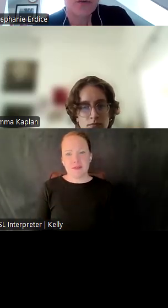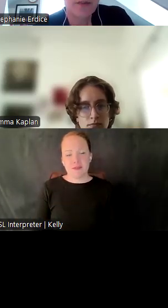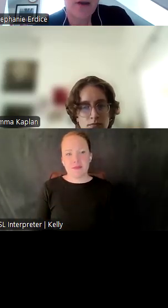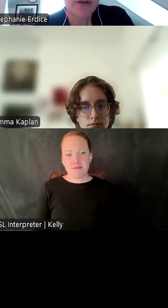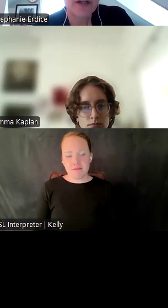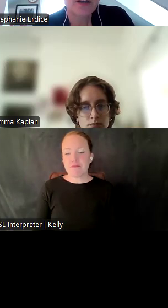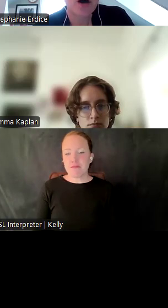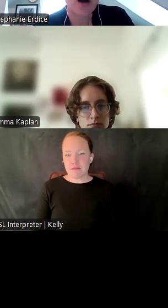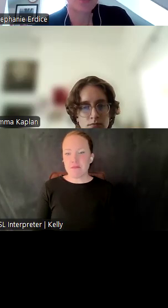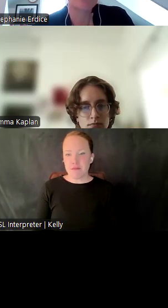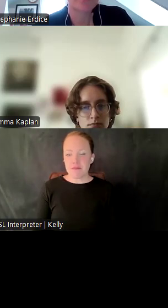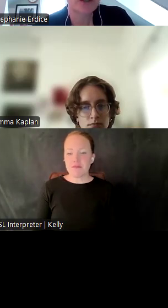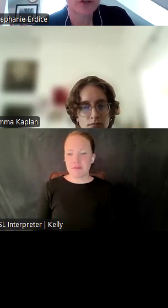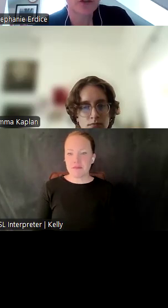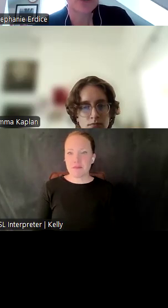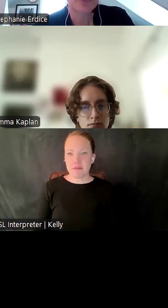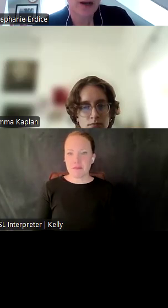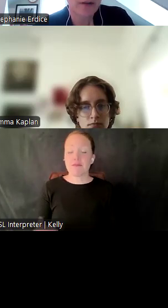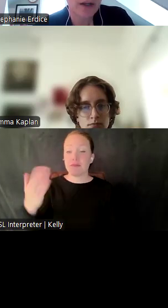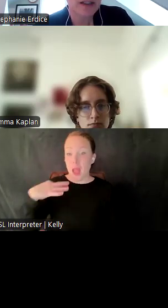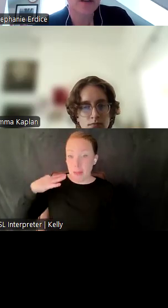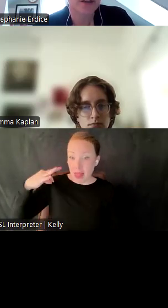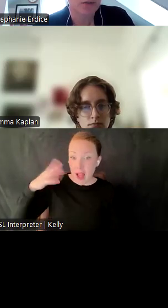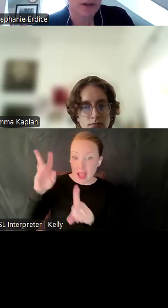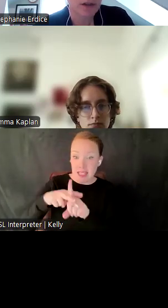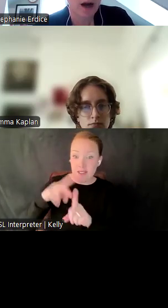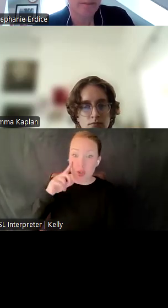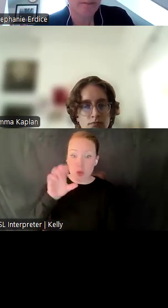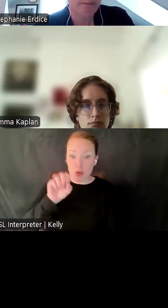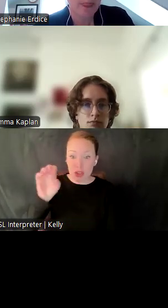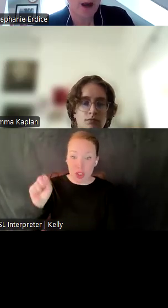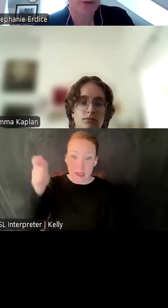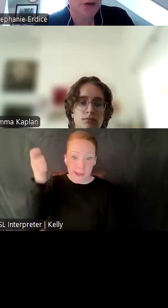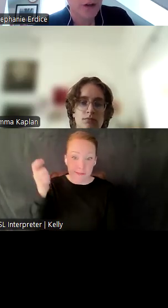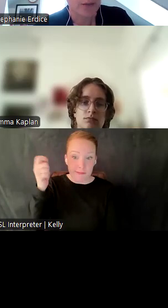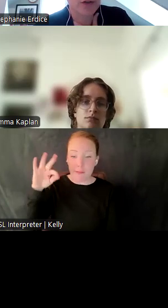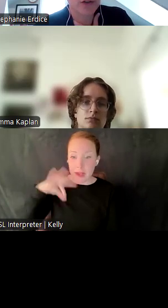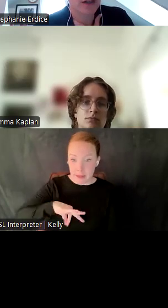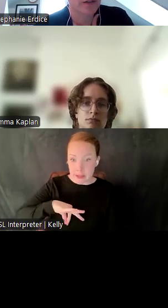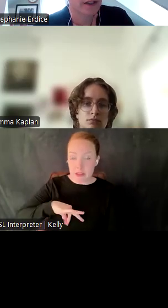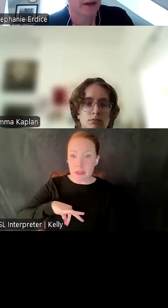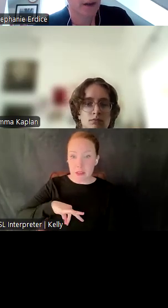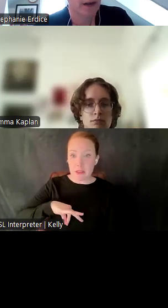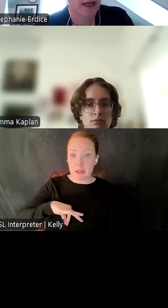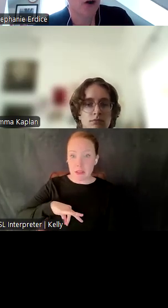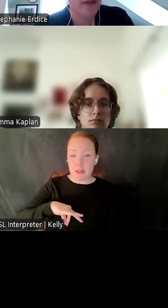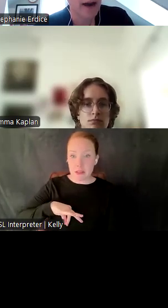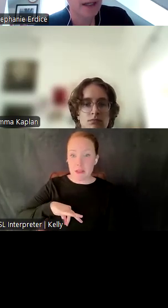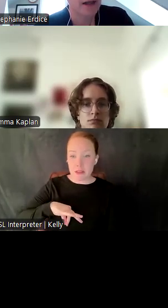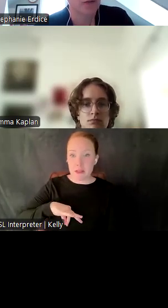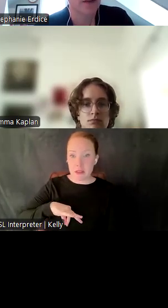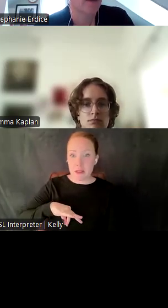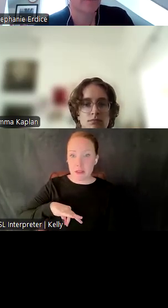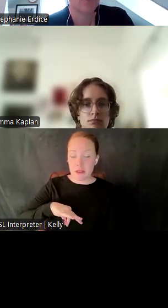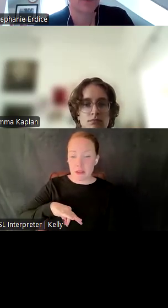So some other things are applying for Social Security benefits, and the victim was proved, the abuser tells the victim that they owe